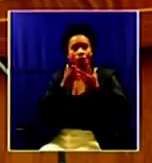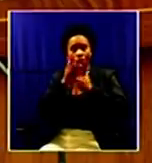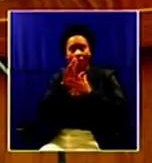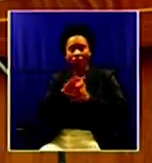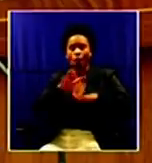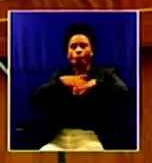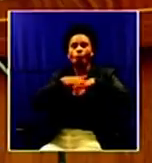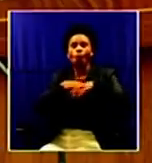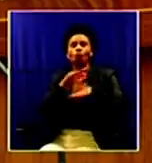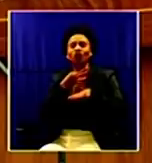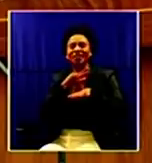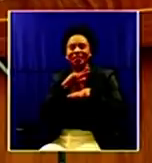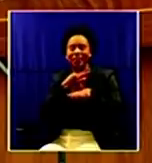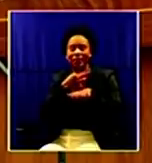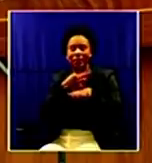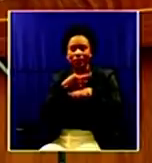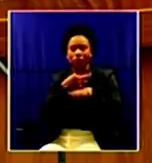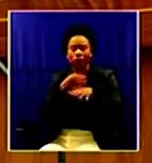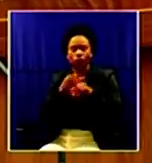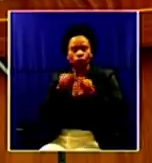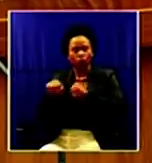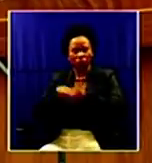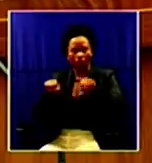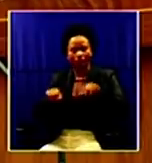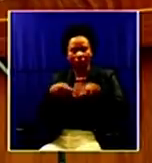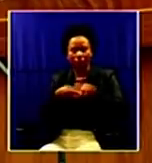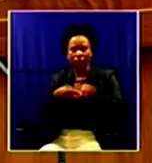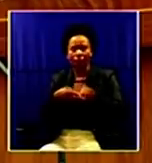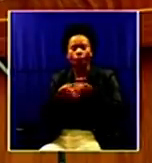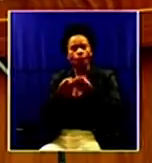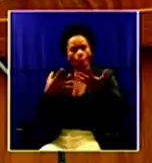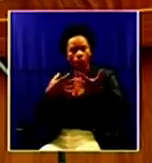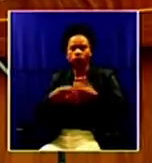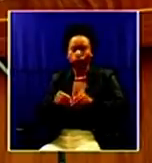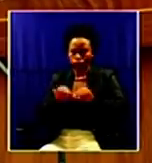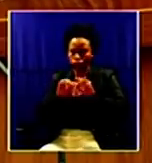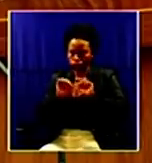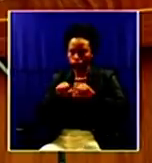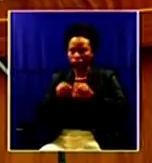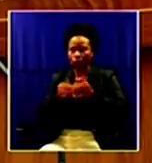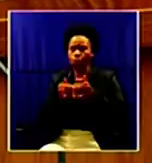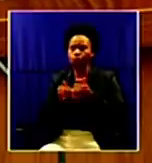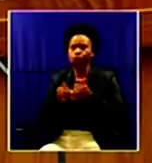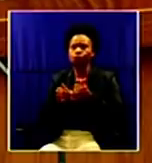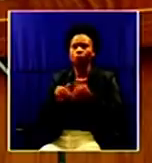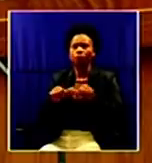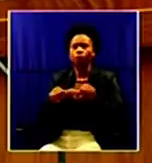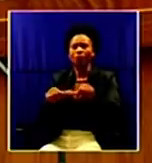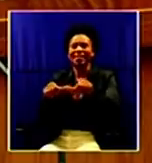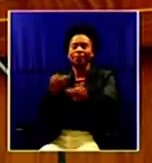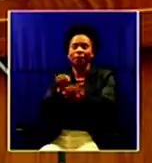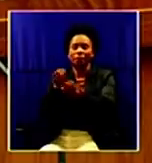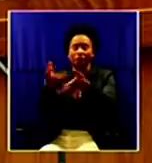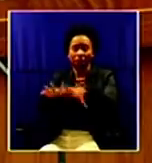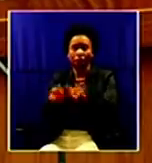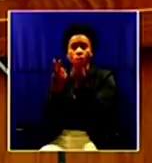management flow system, much progress has been made to implement the new system, and new regulations will be